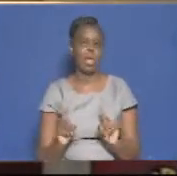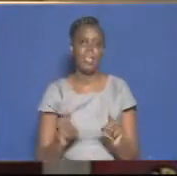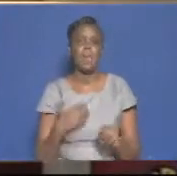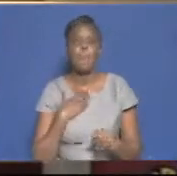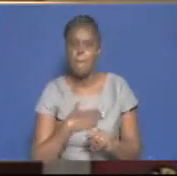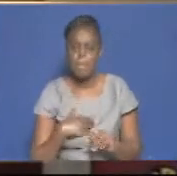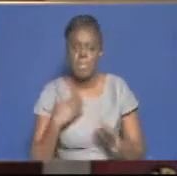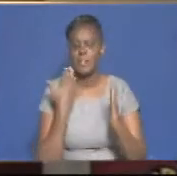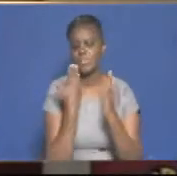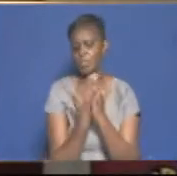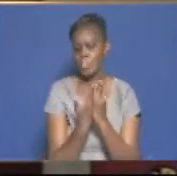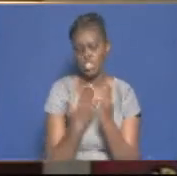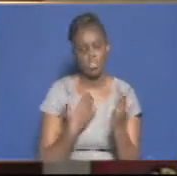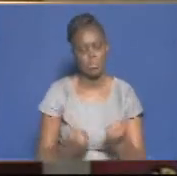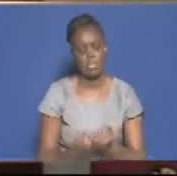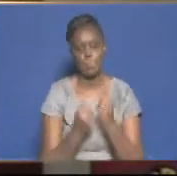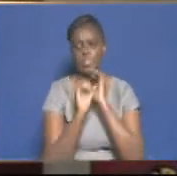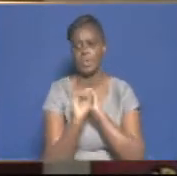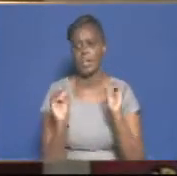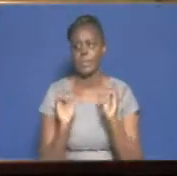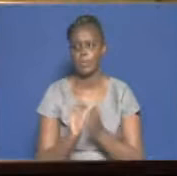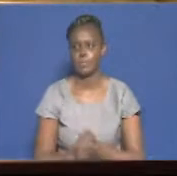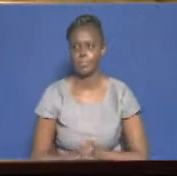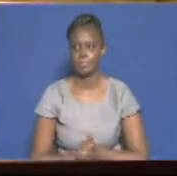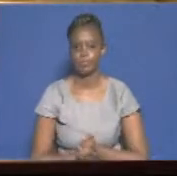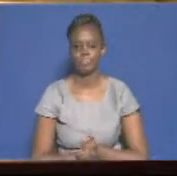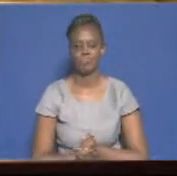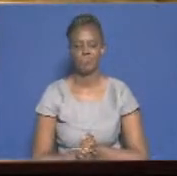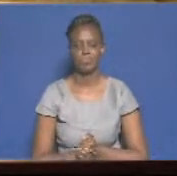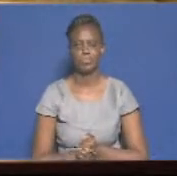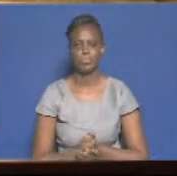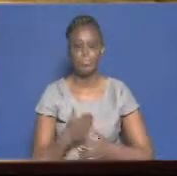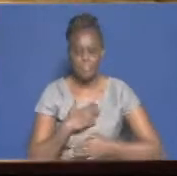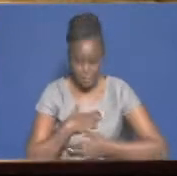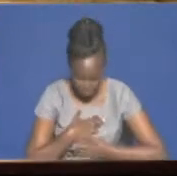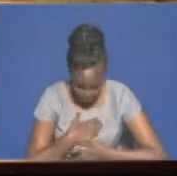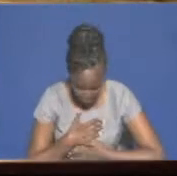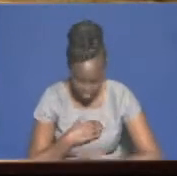that petition I don't support. Thank you, Mr. Speaker. Honorable Amalwa.